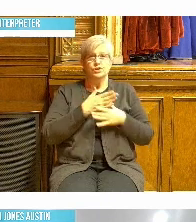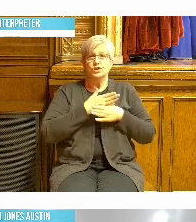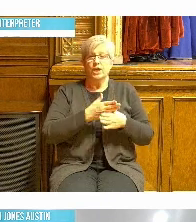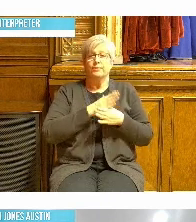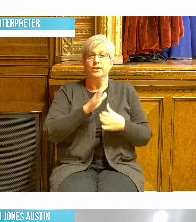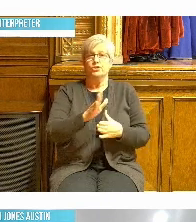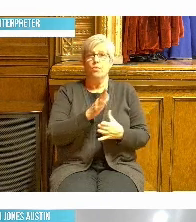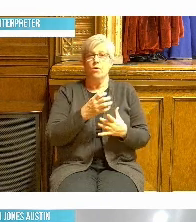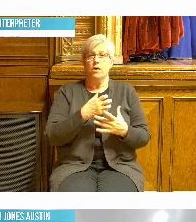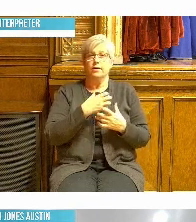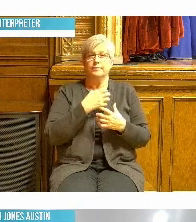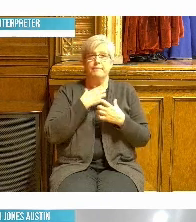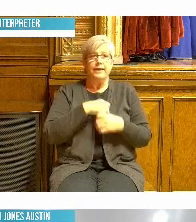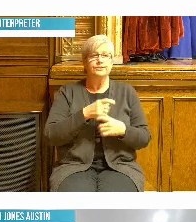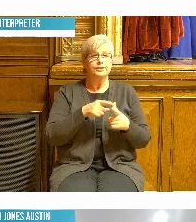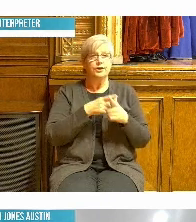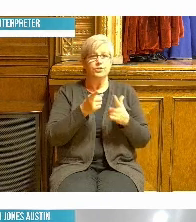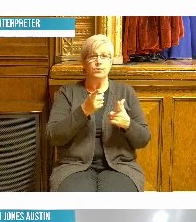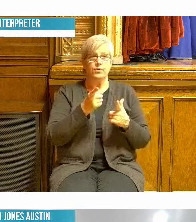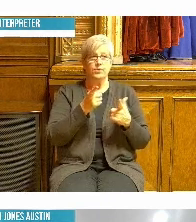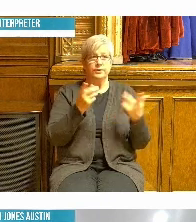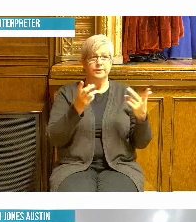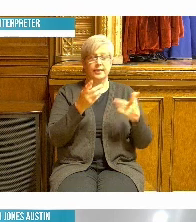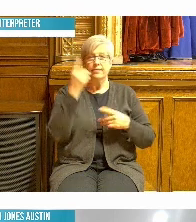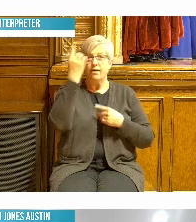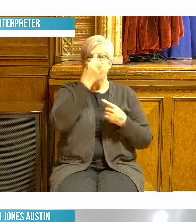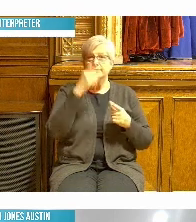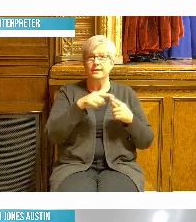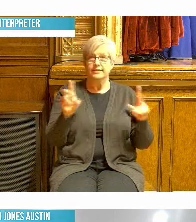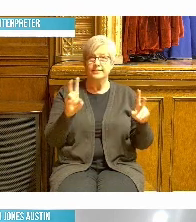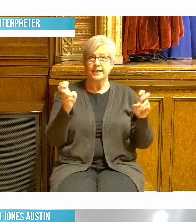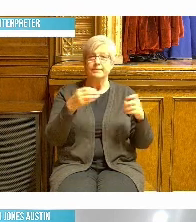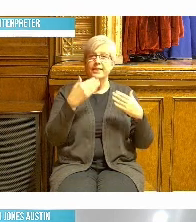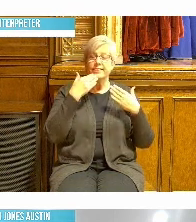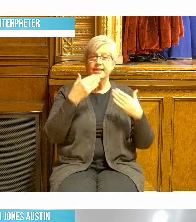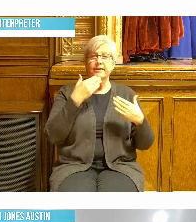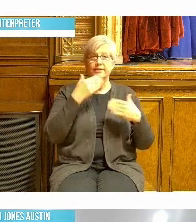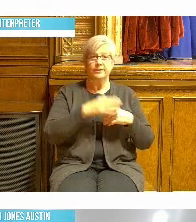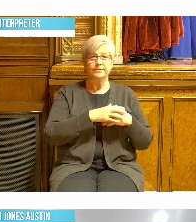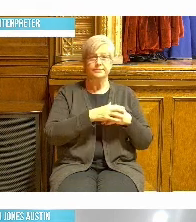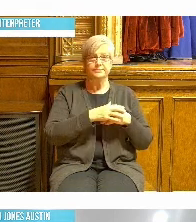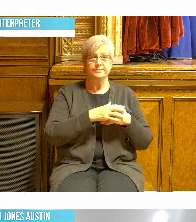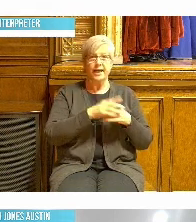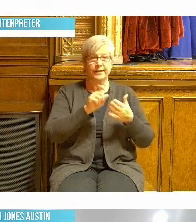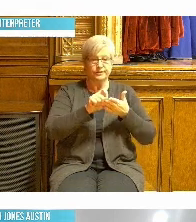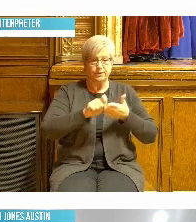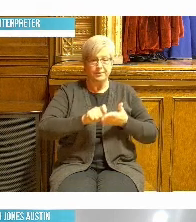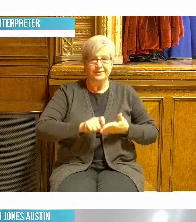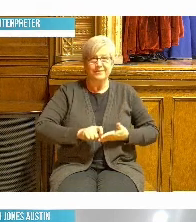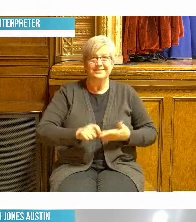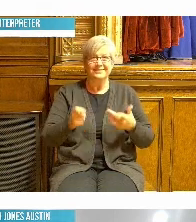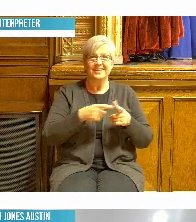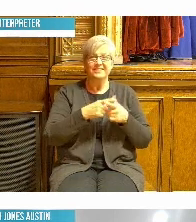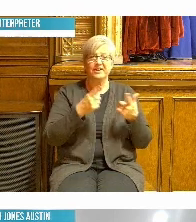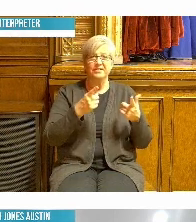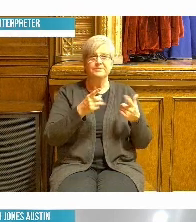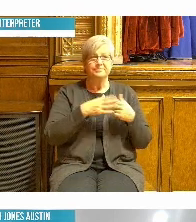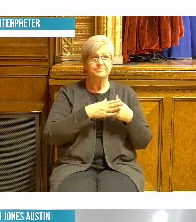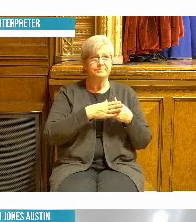about this topic. And thank you. I took so many notes, and